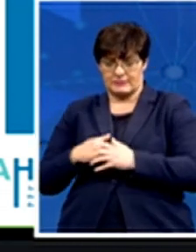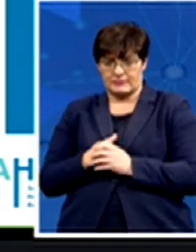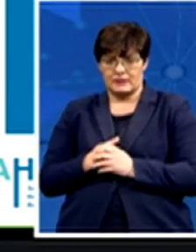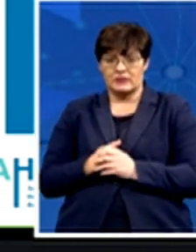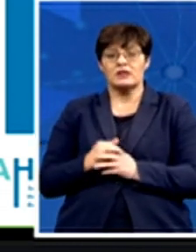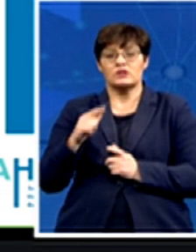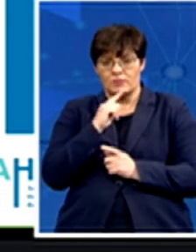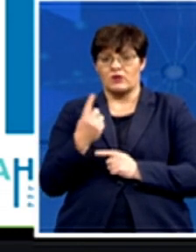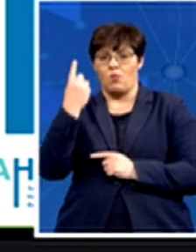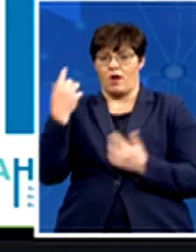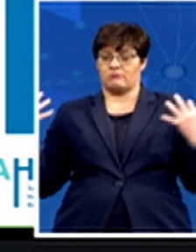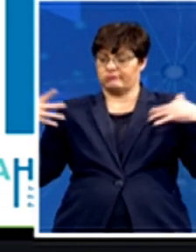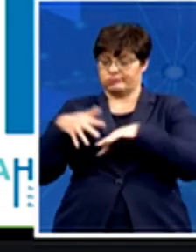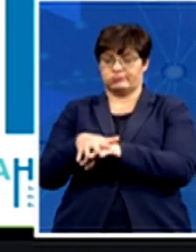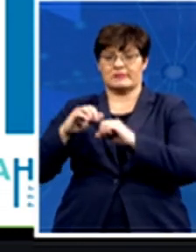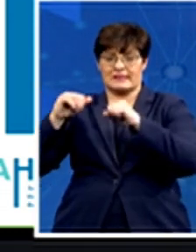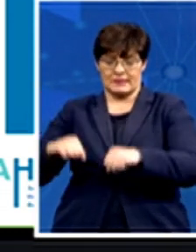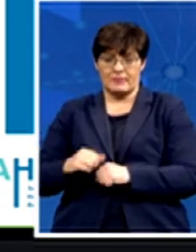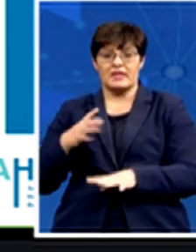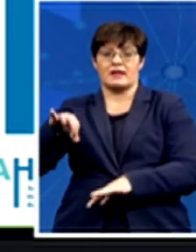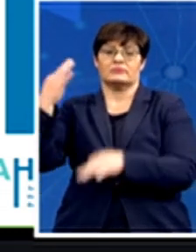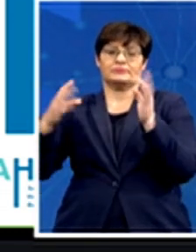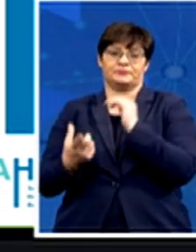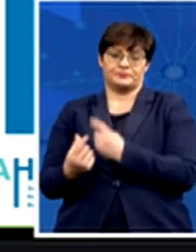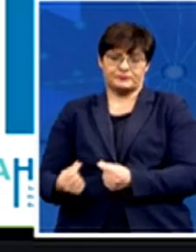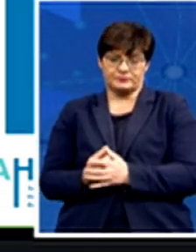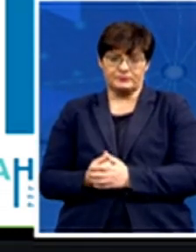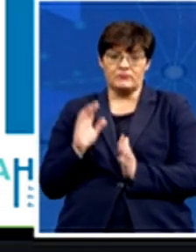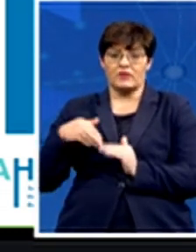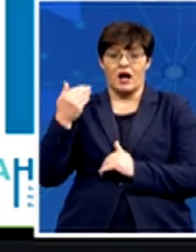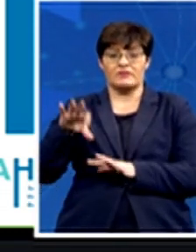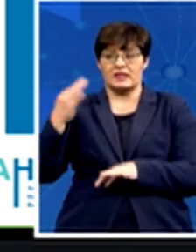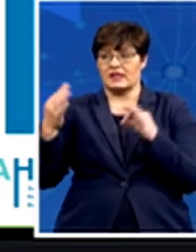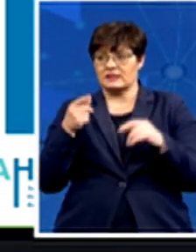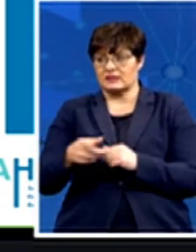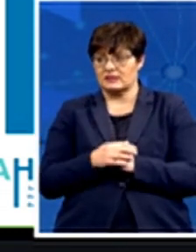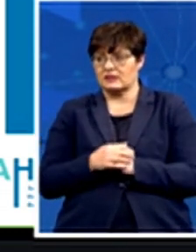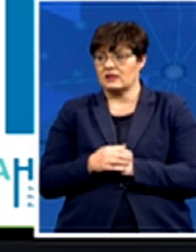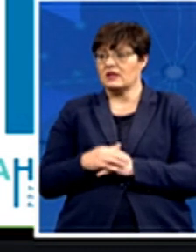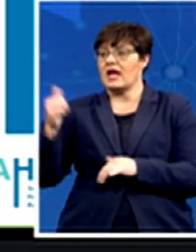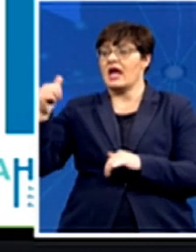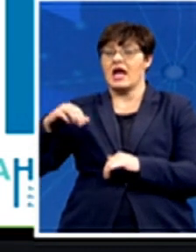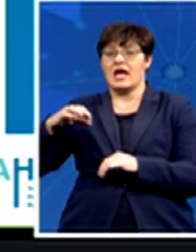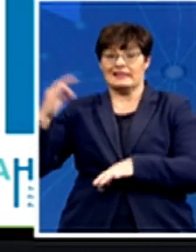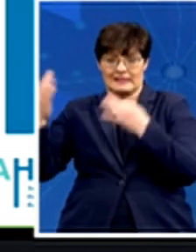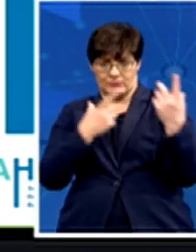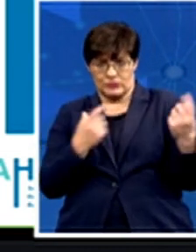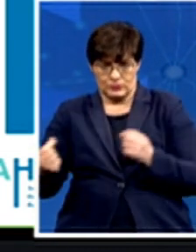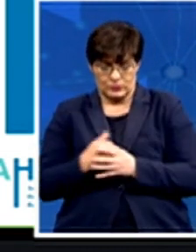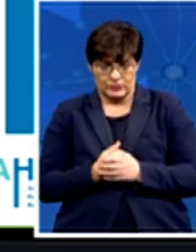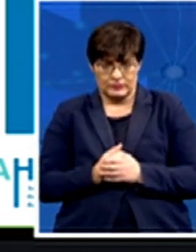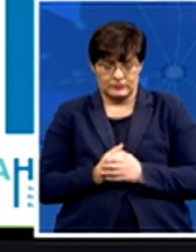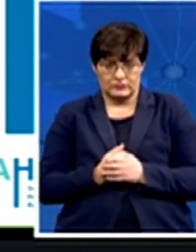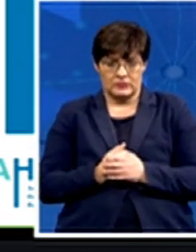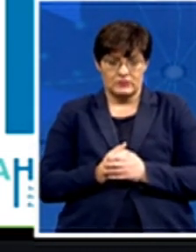do the analysis. And then after doing the analysis, then we do the assessments. On the assessments, that's when I